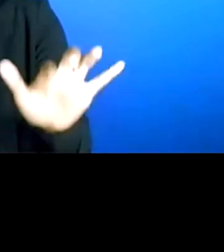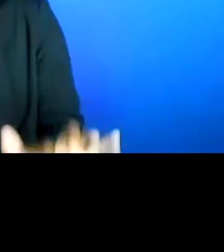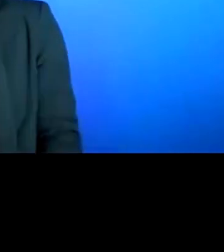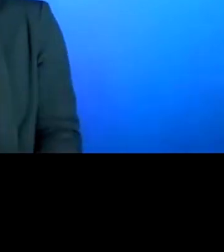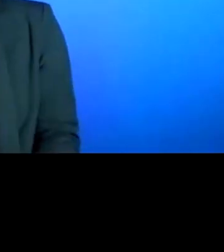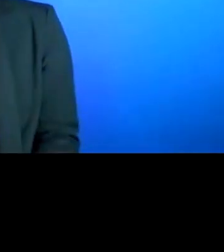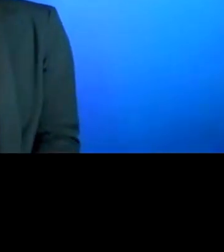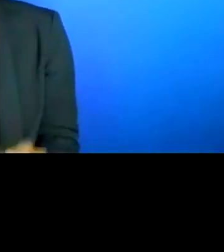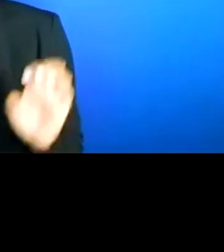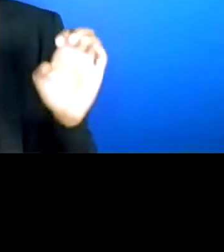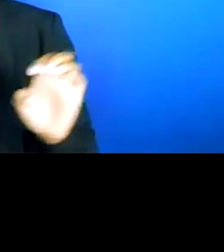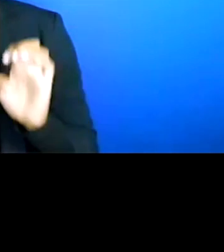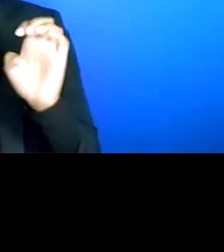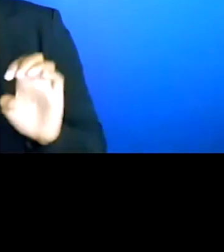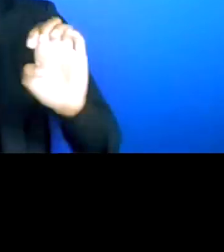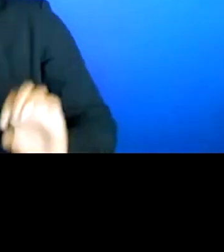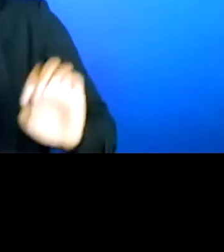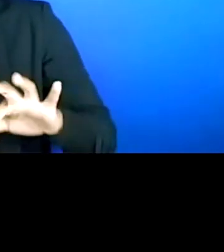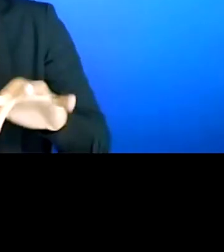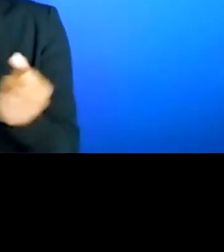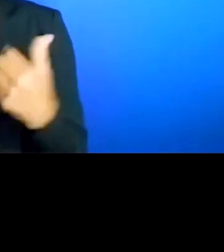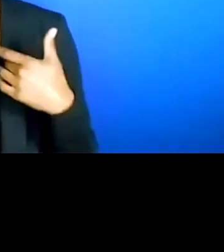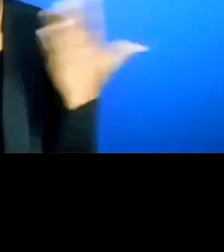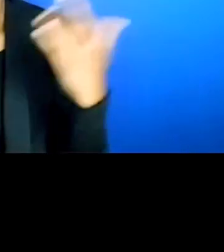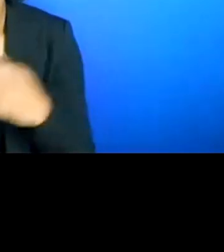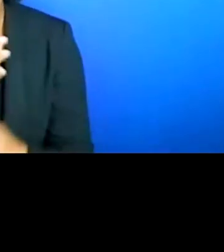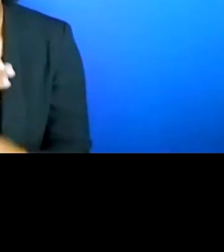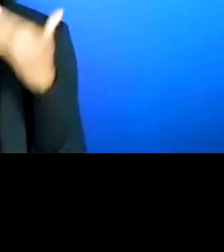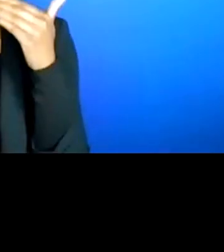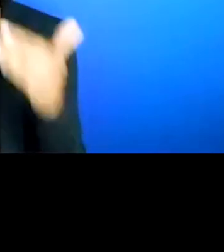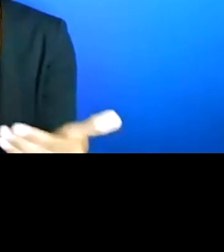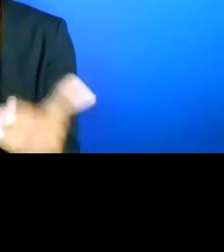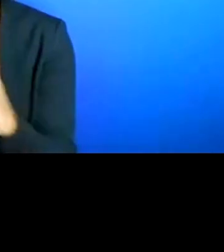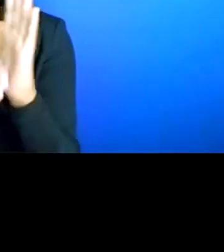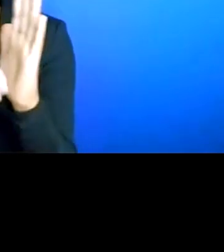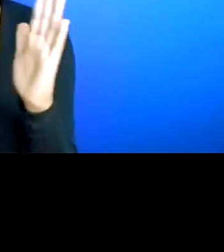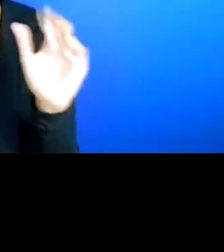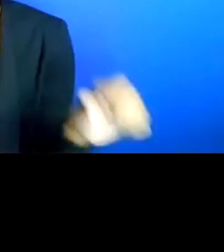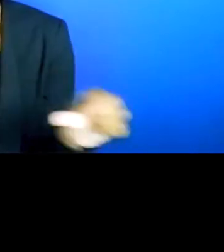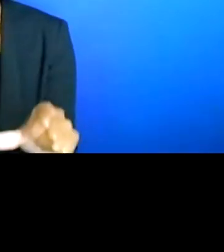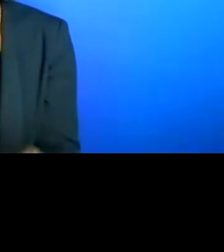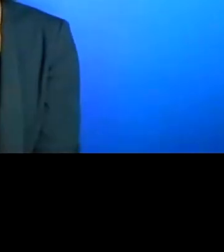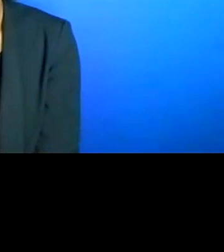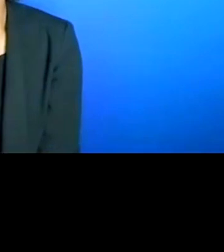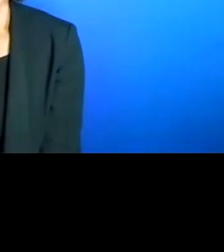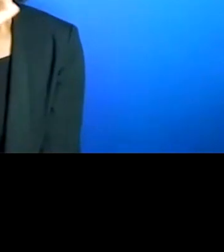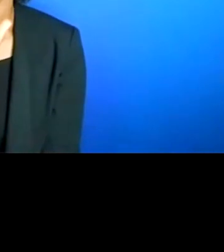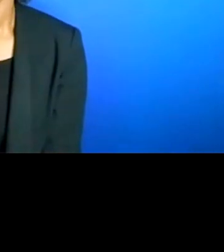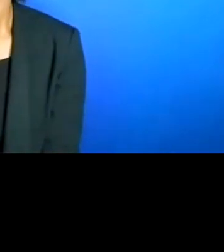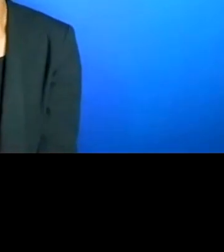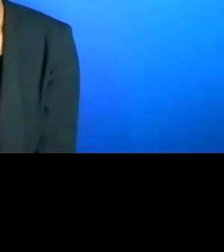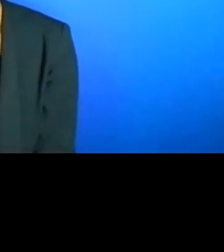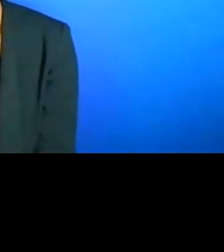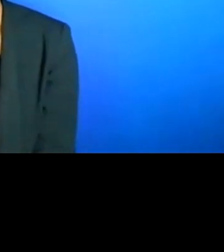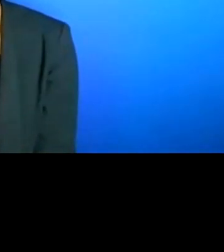evaluation. We ask that you complete this evaluation as soon as possible. AERA and ICPS we value your input